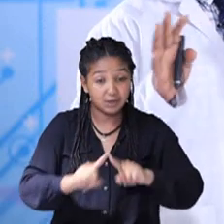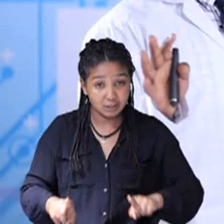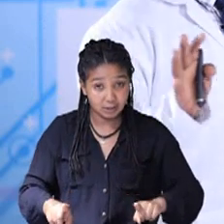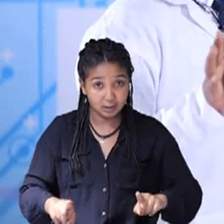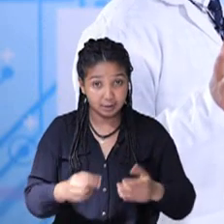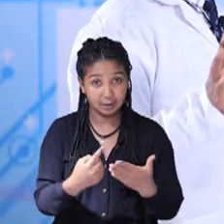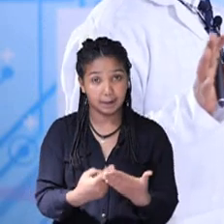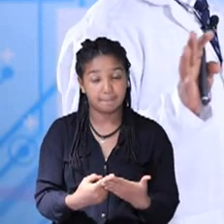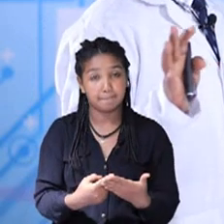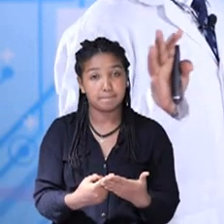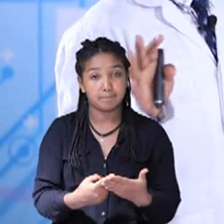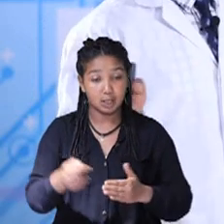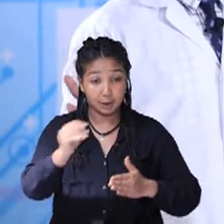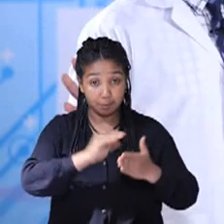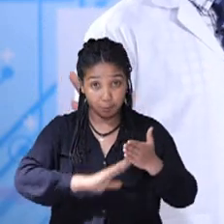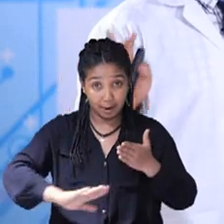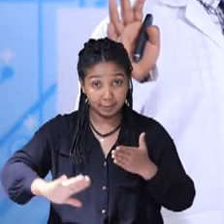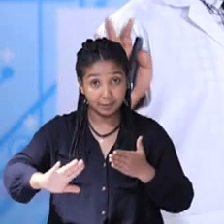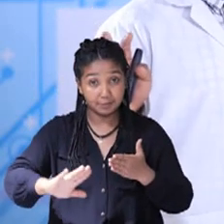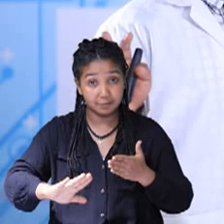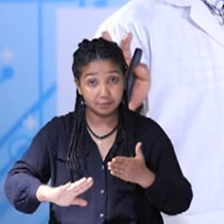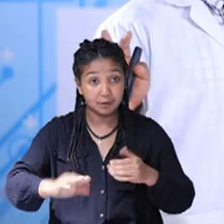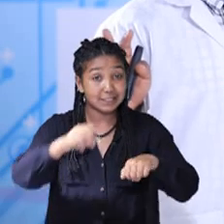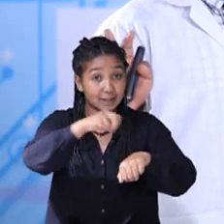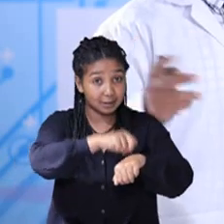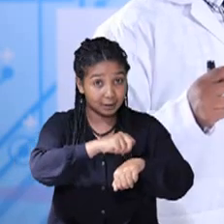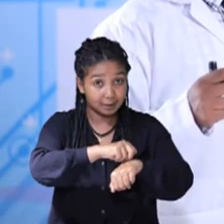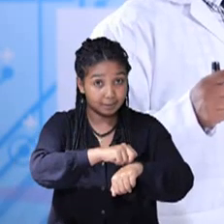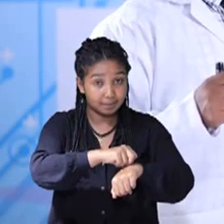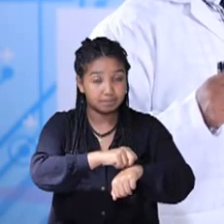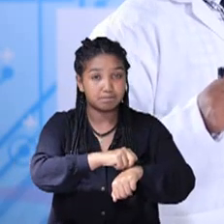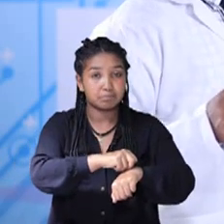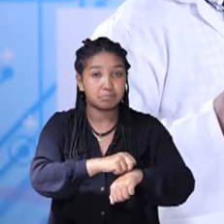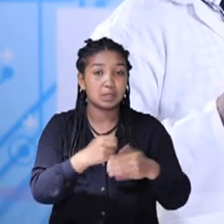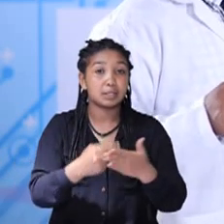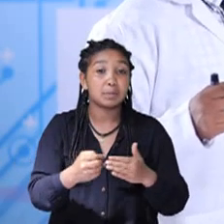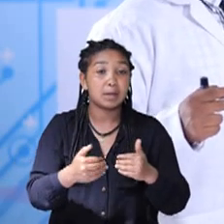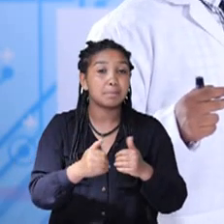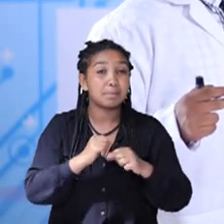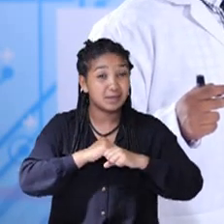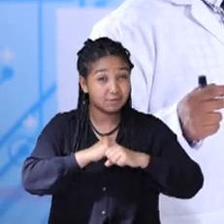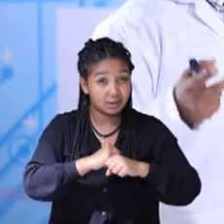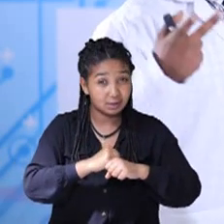differentiating their reproductive season, it may